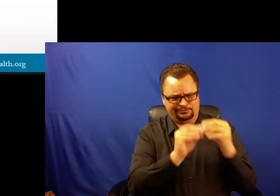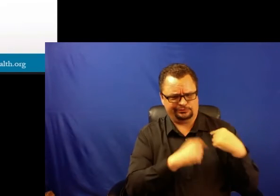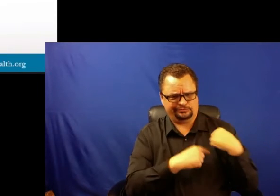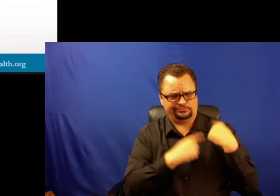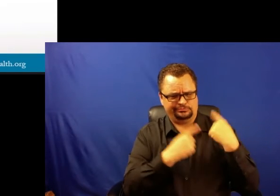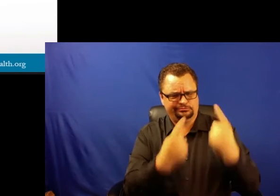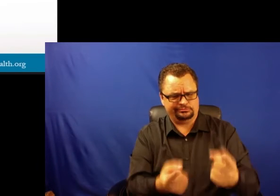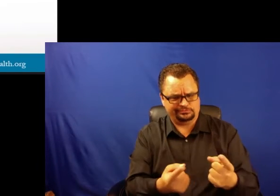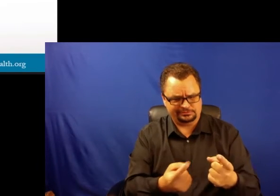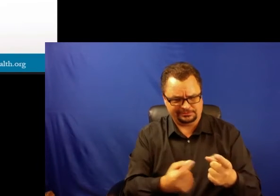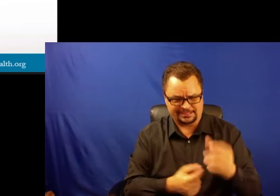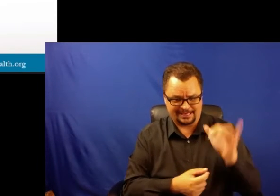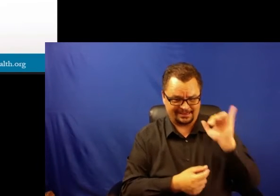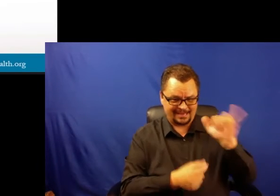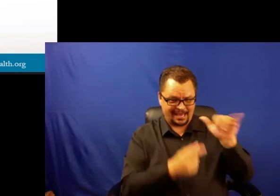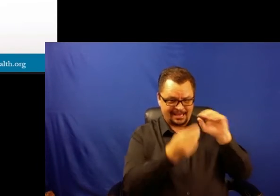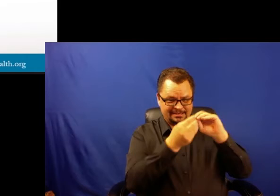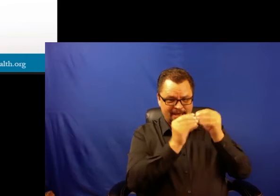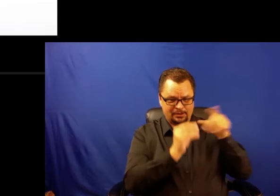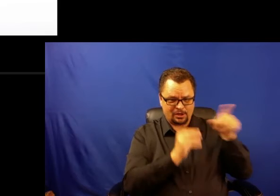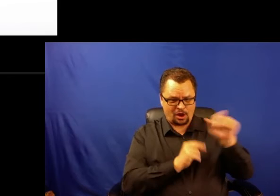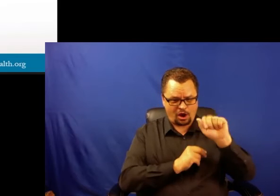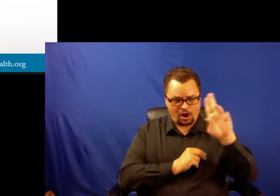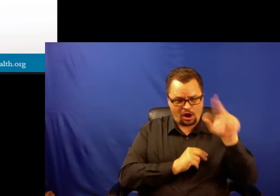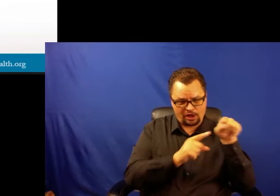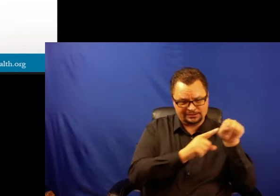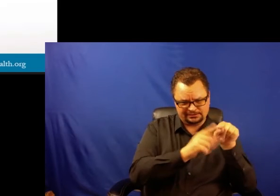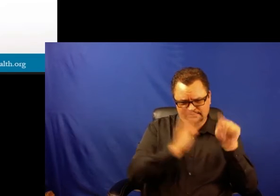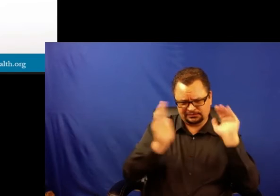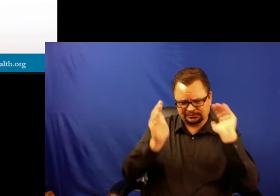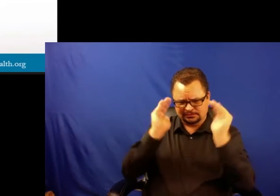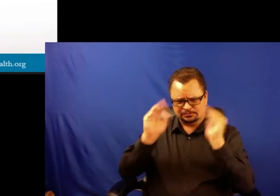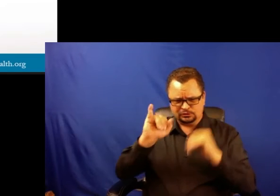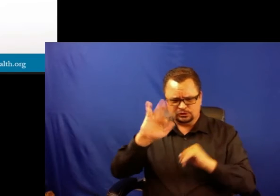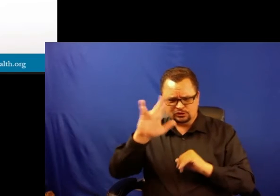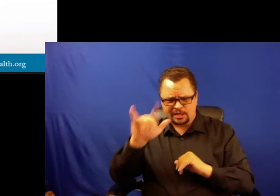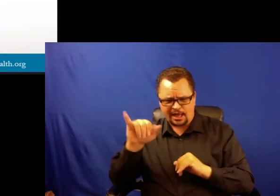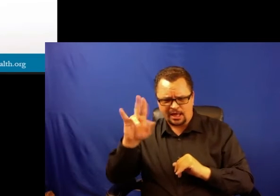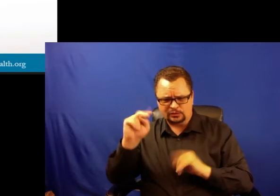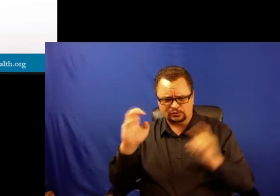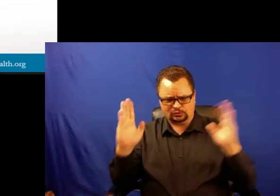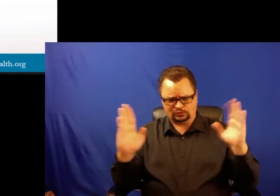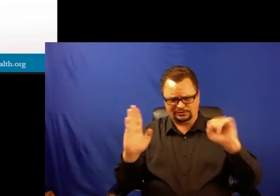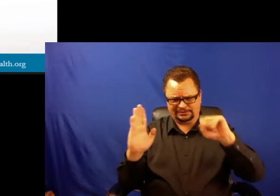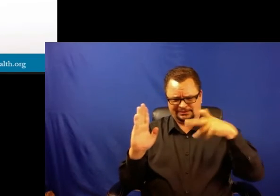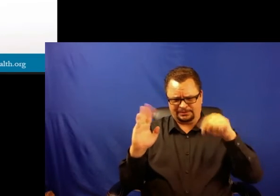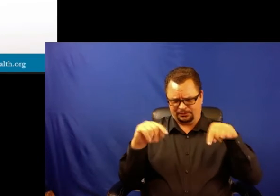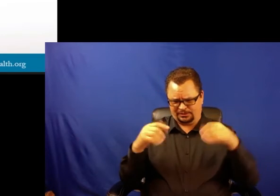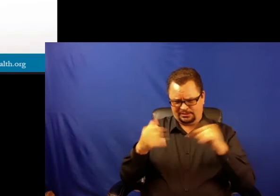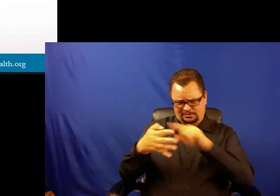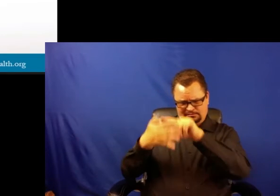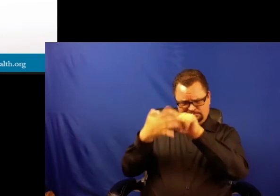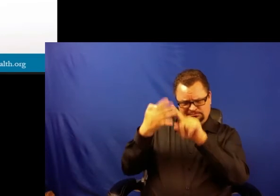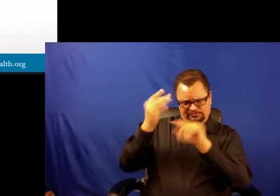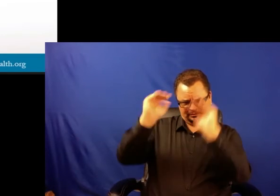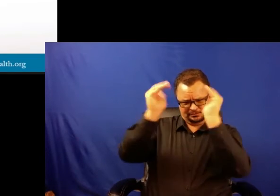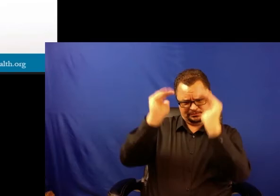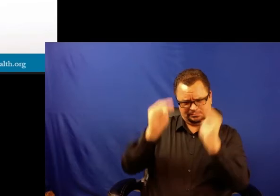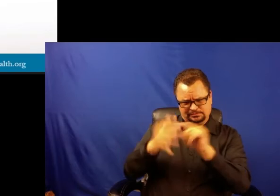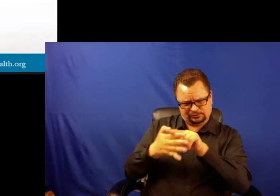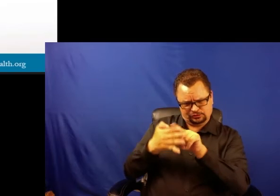June. And September, while not finished yet, it is trending to be higher than August. Next slide,